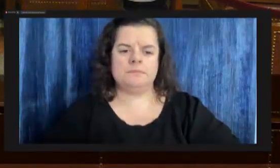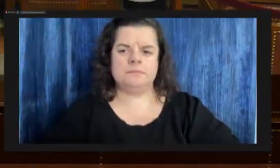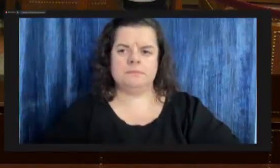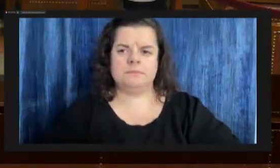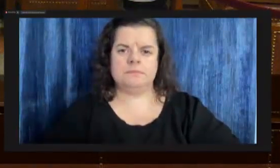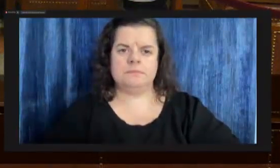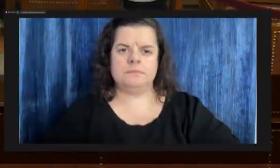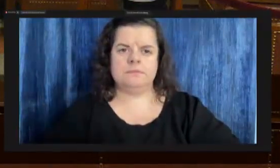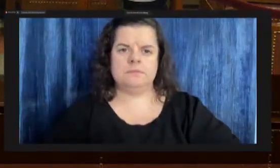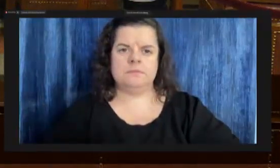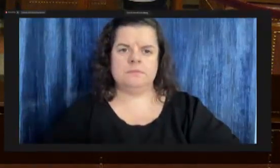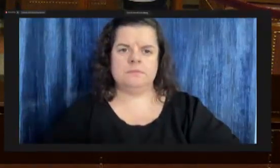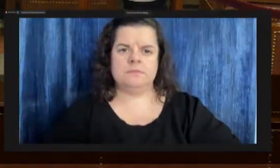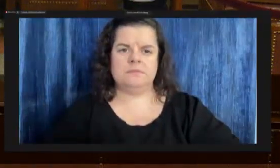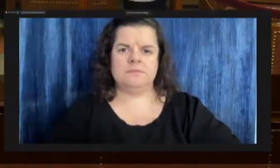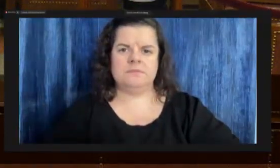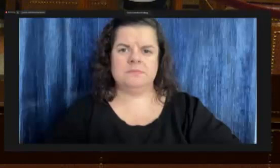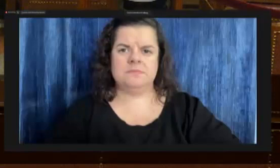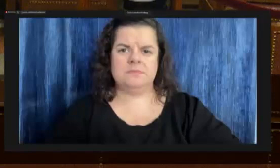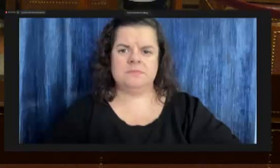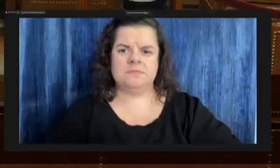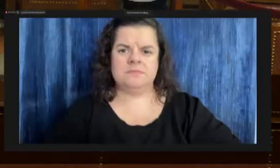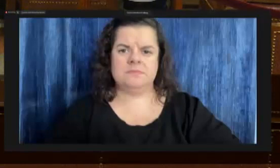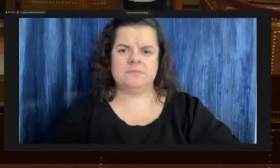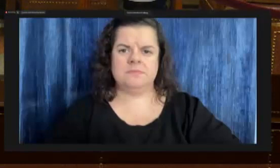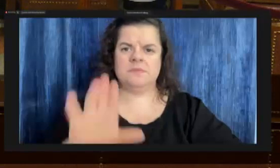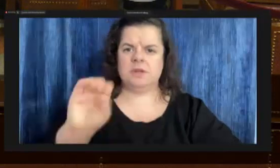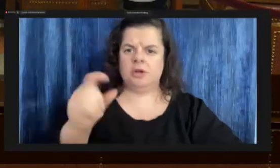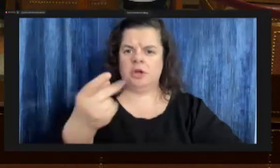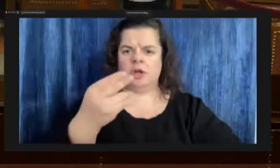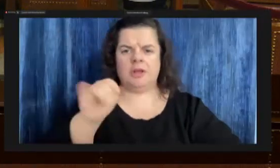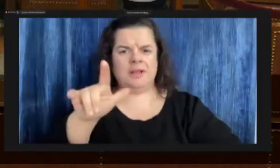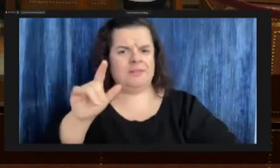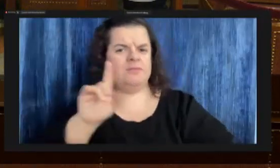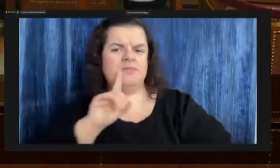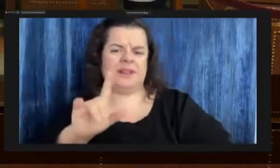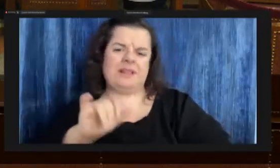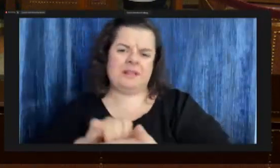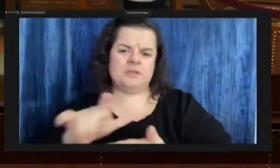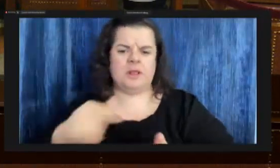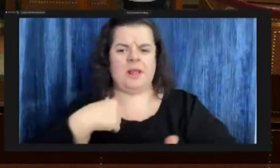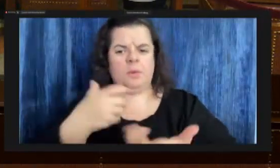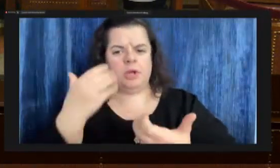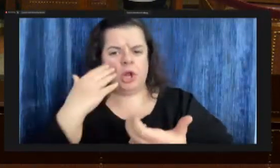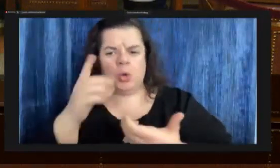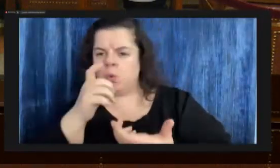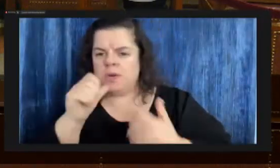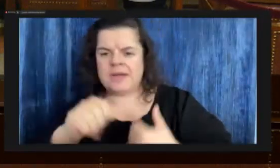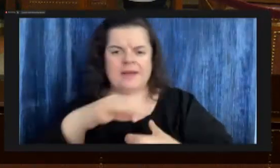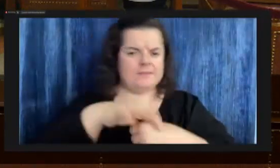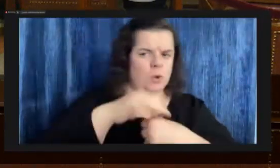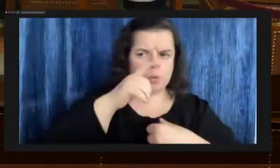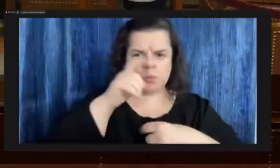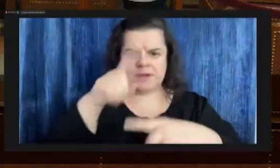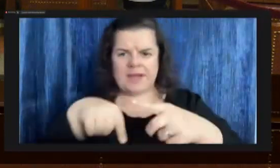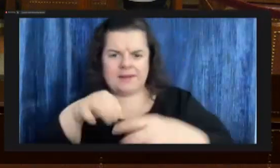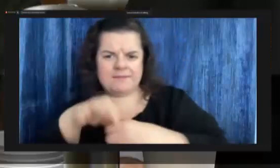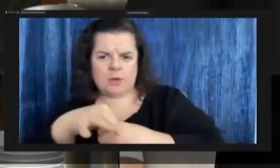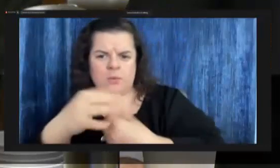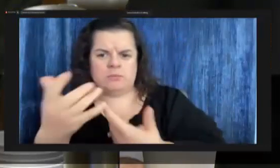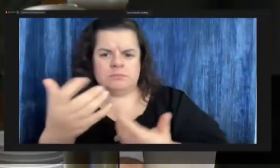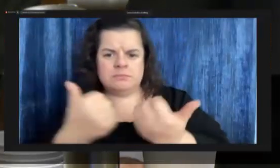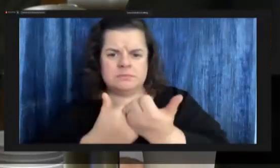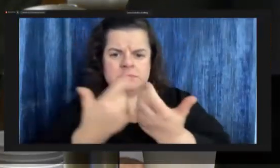Mr. Chair, you Councilman. Yeah. You know that's it. I just would really like, I guess, to know who can vote on it and who can't. It just